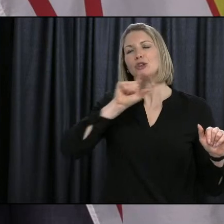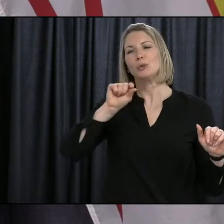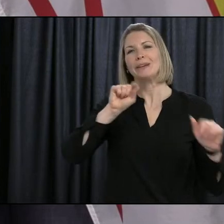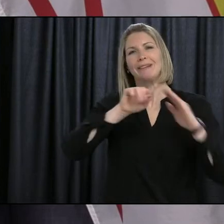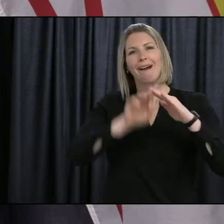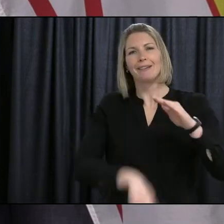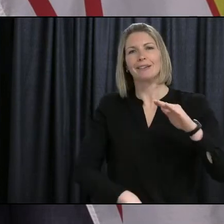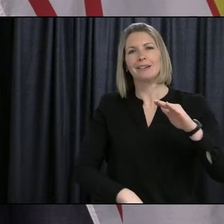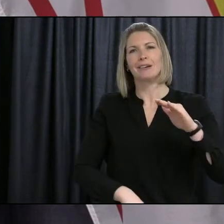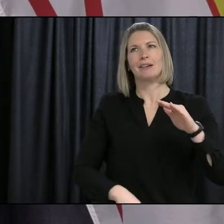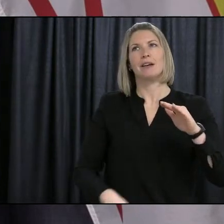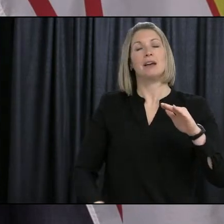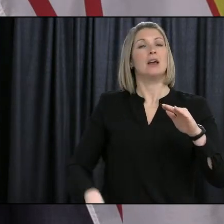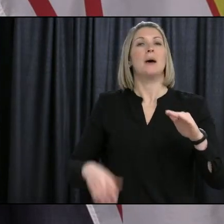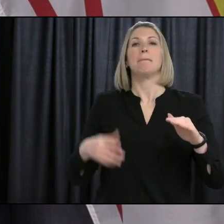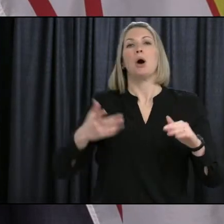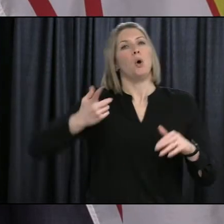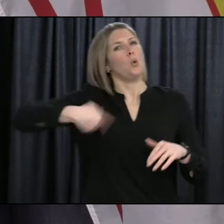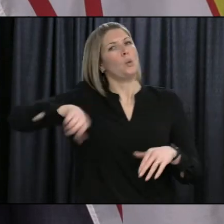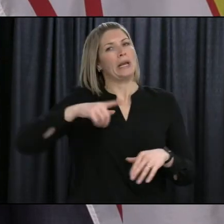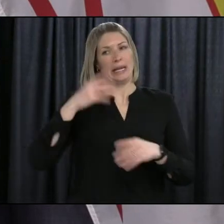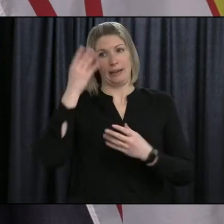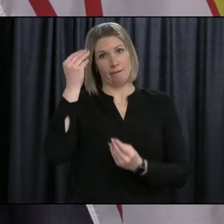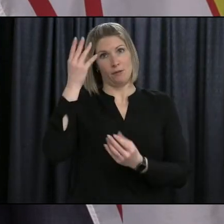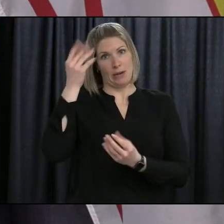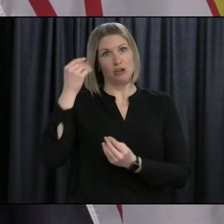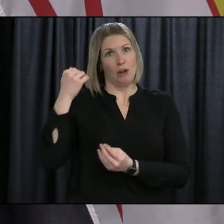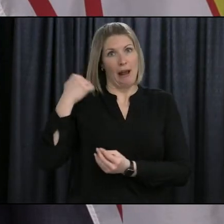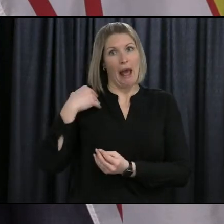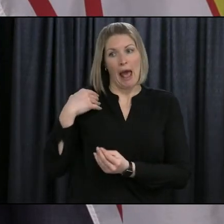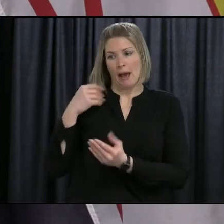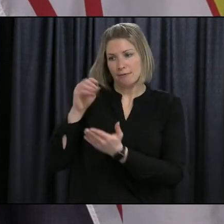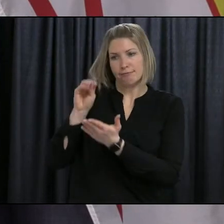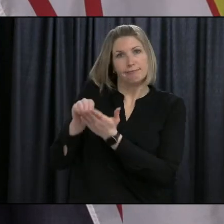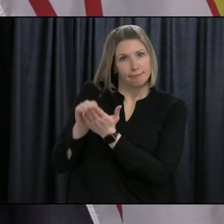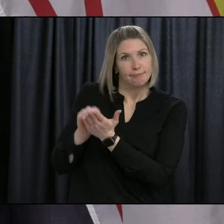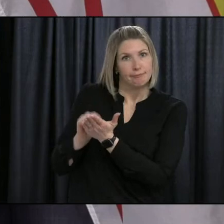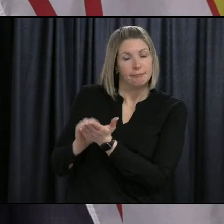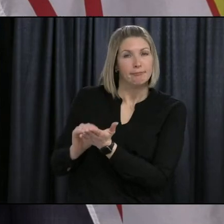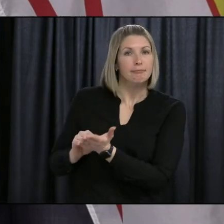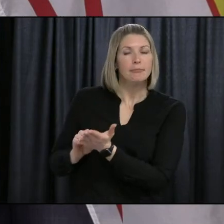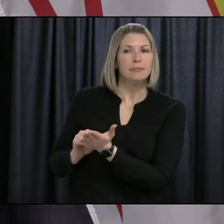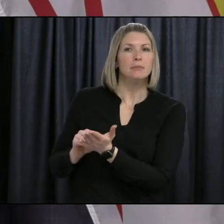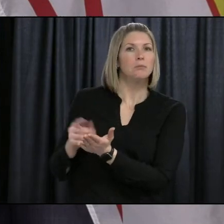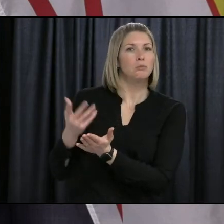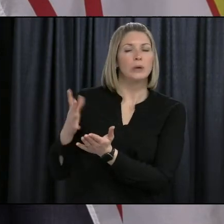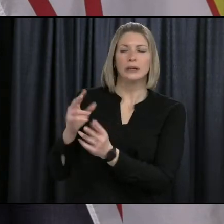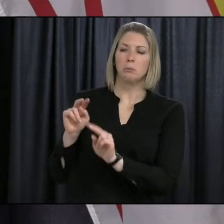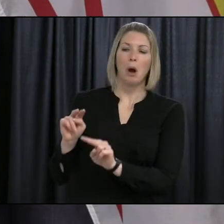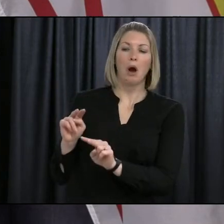way, we are looking at all of that information from an epidemiological point of view.